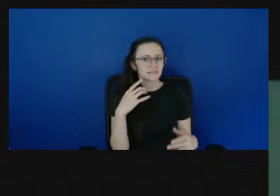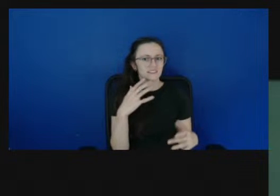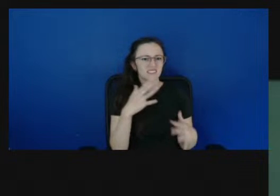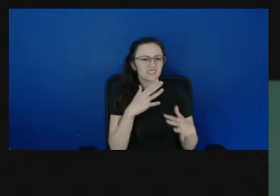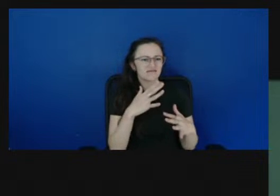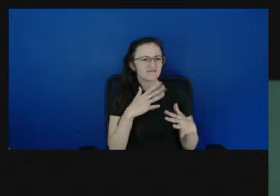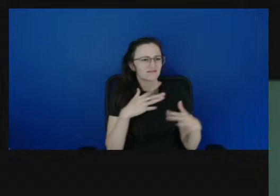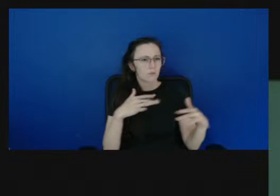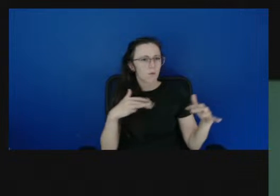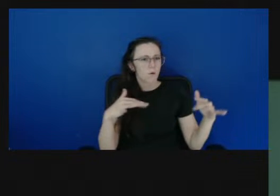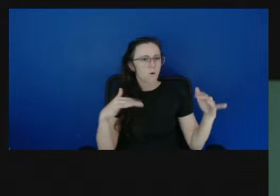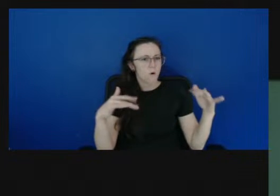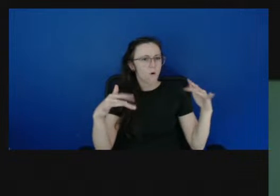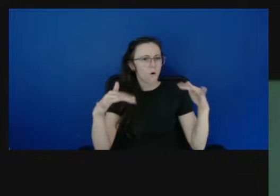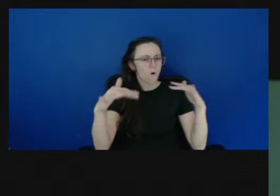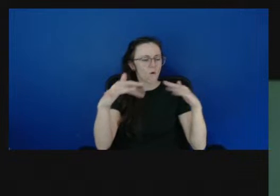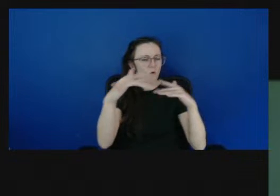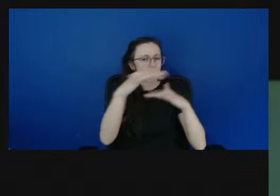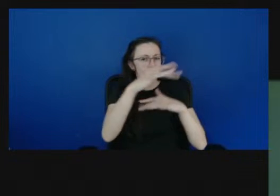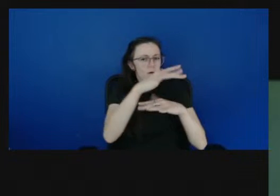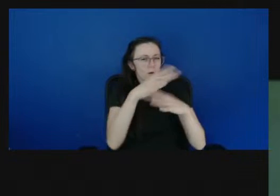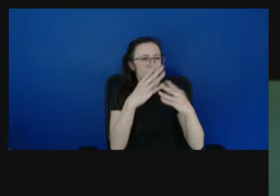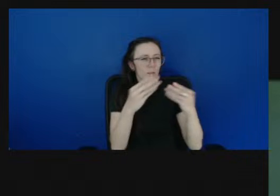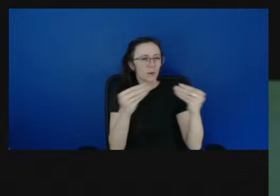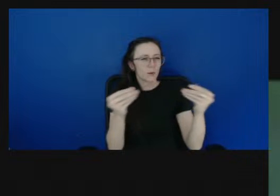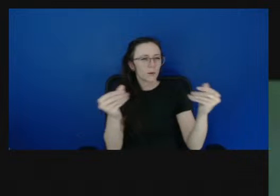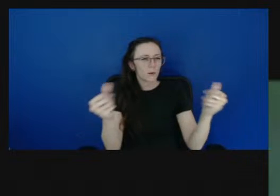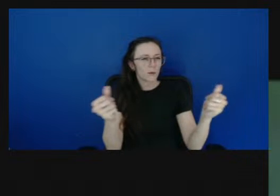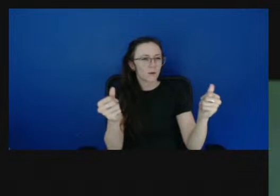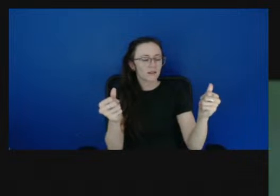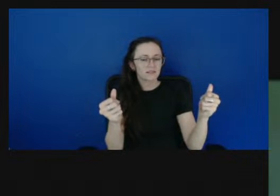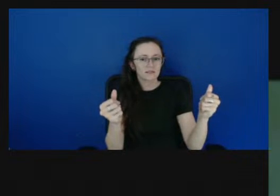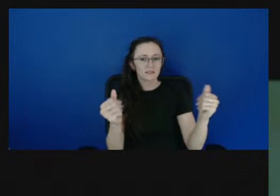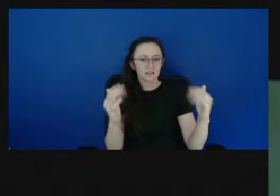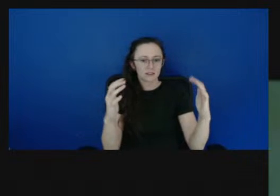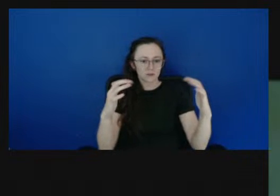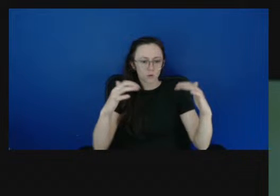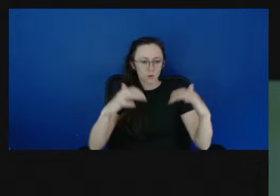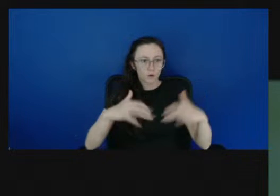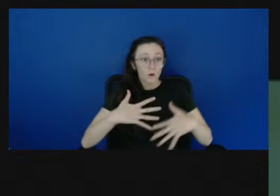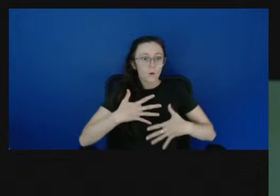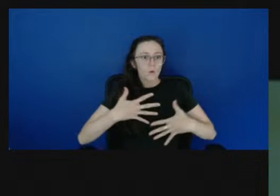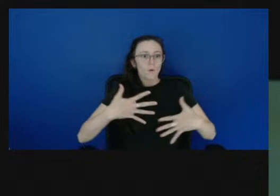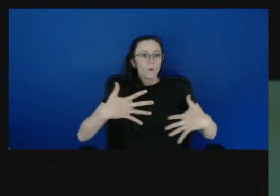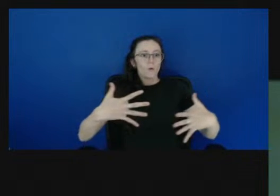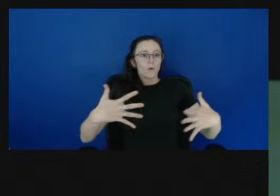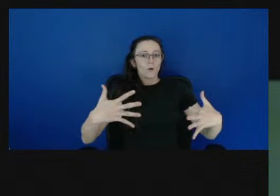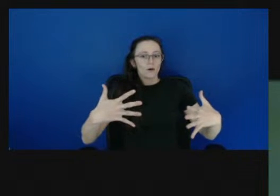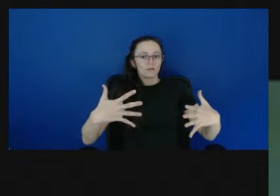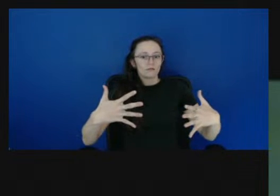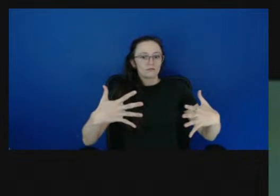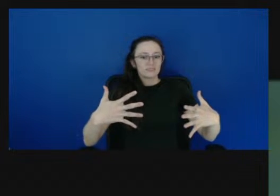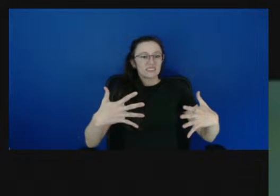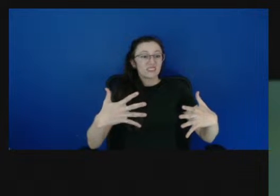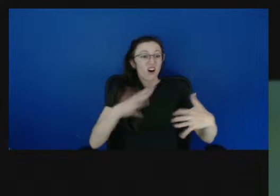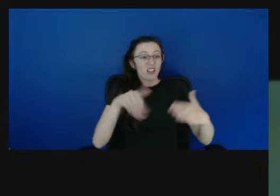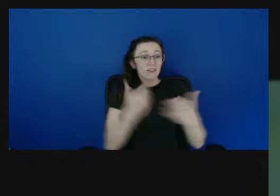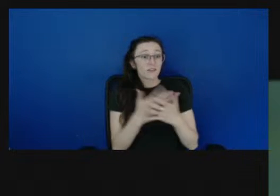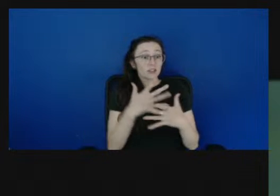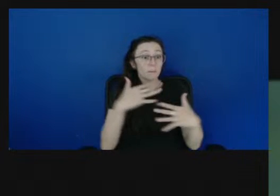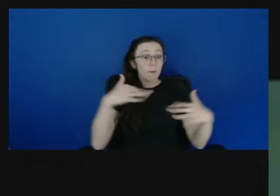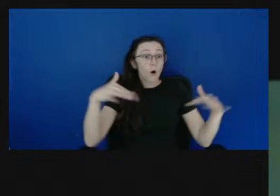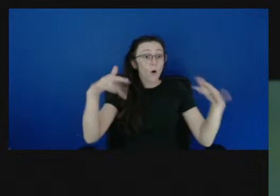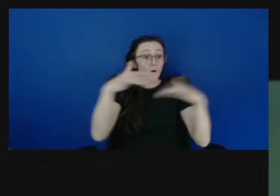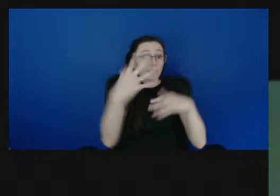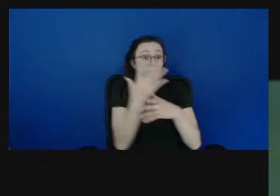out. Just before the explosion, it seemed as if the pit took a deep inhalation because the little smoke that was then leaving the mouth of the pit